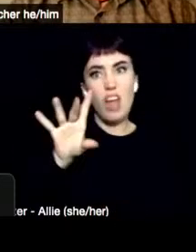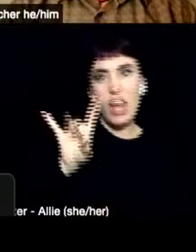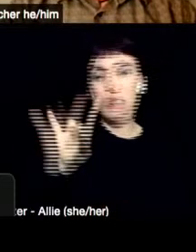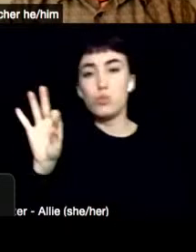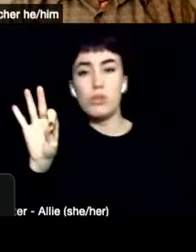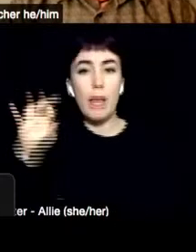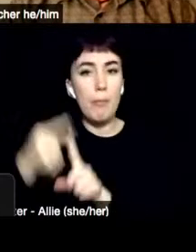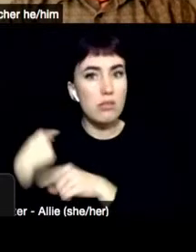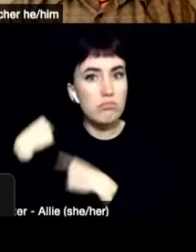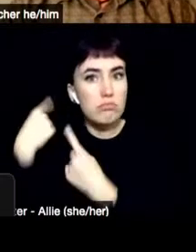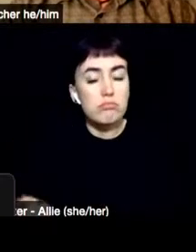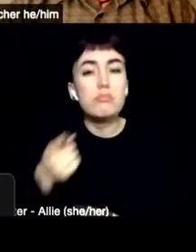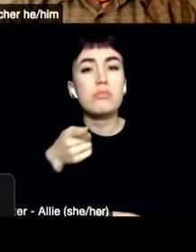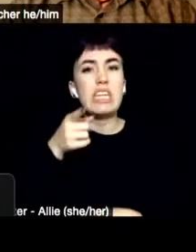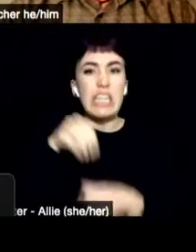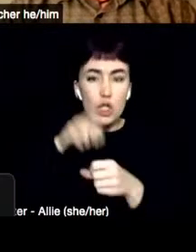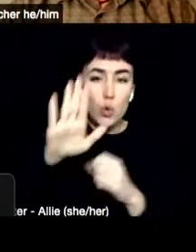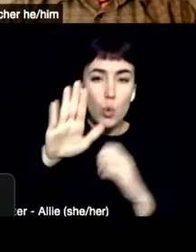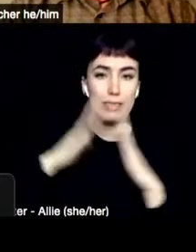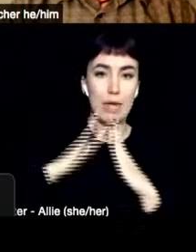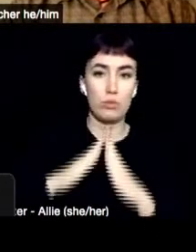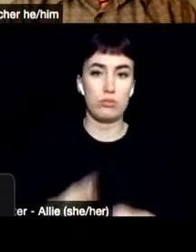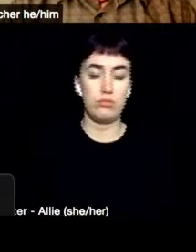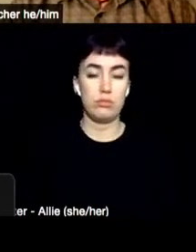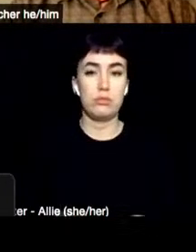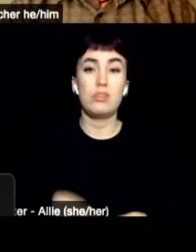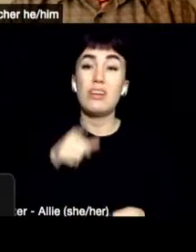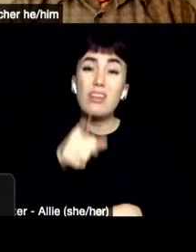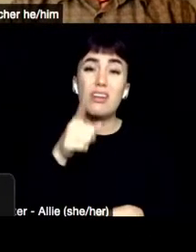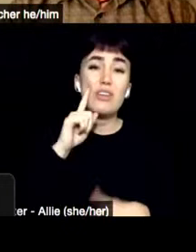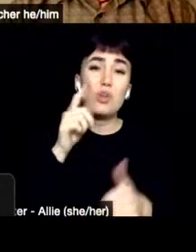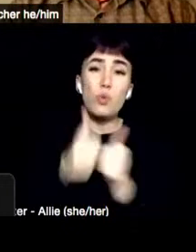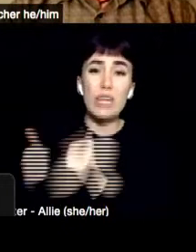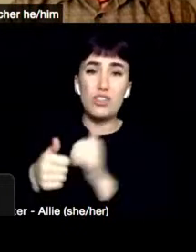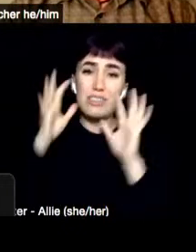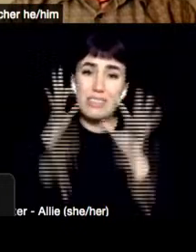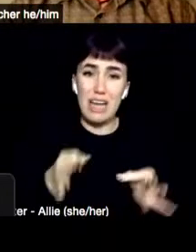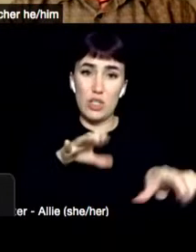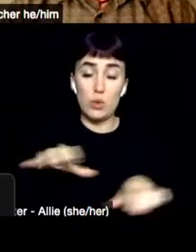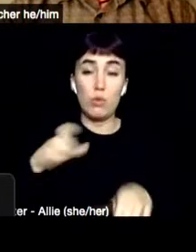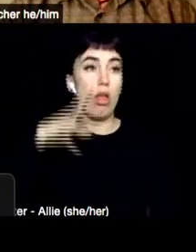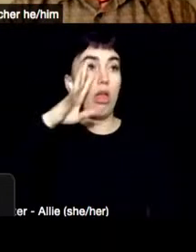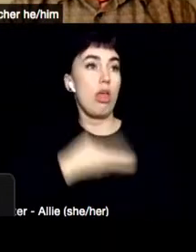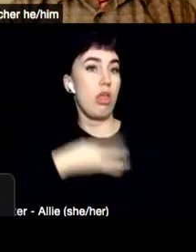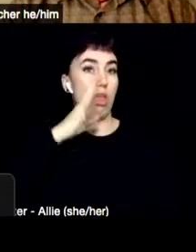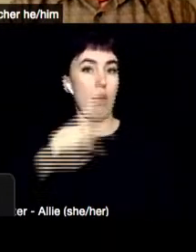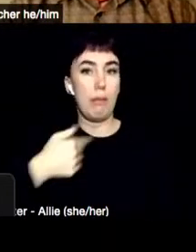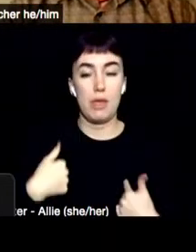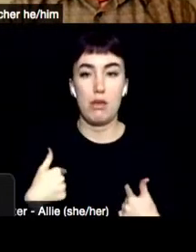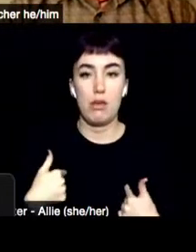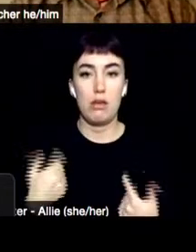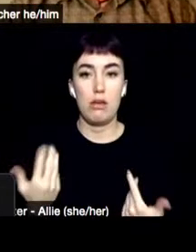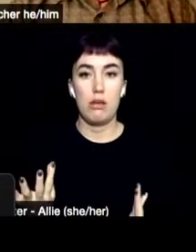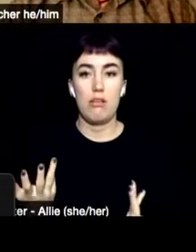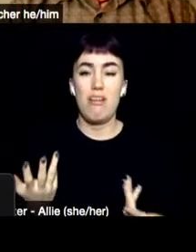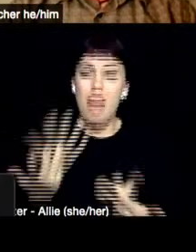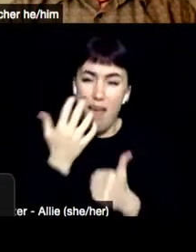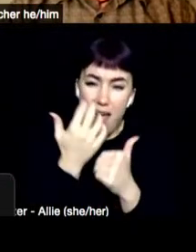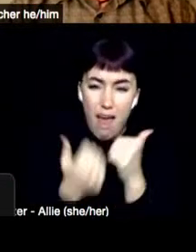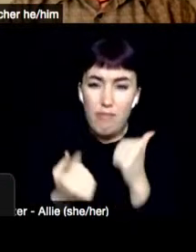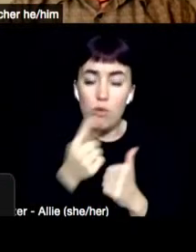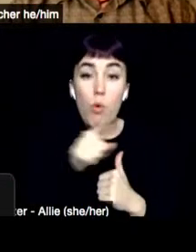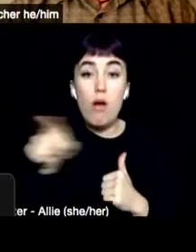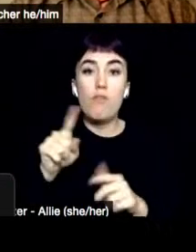months in your town. And what you each chose to do was ignore me. Every one of you